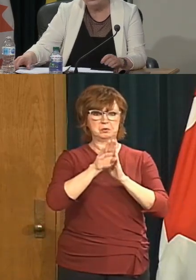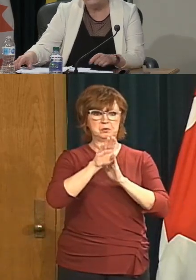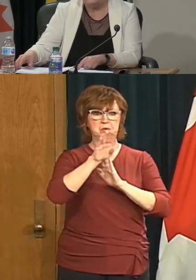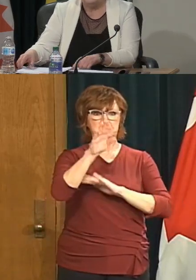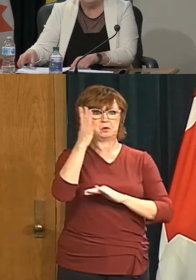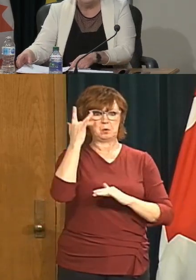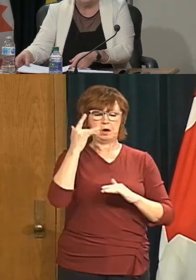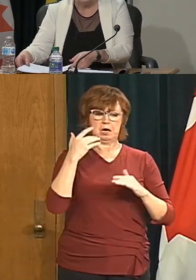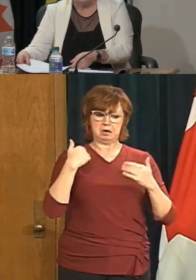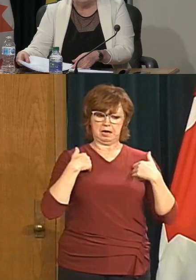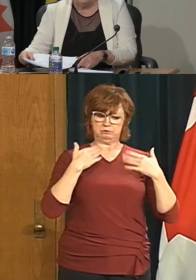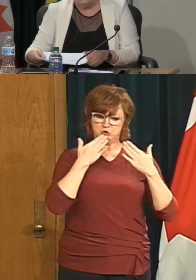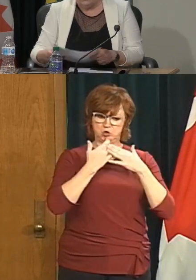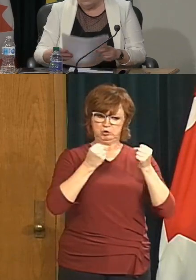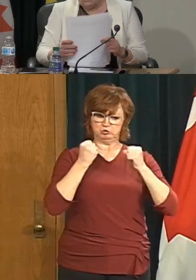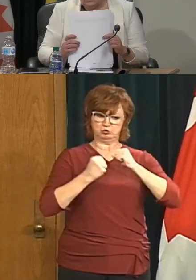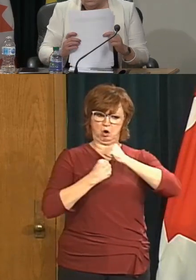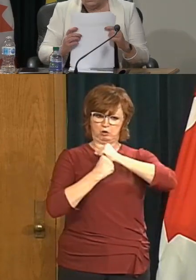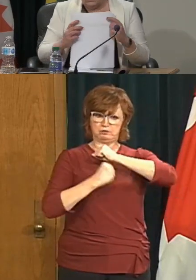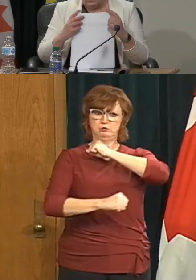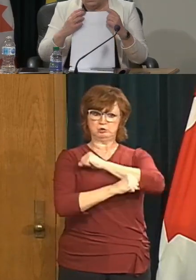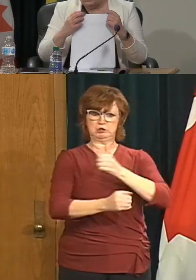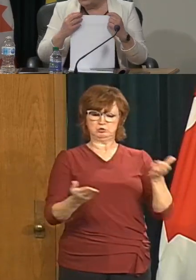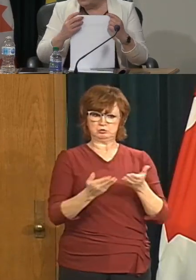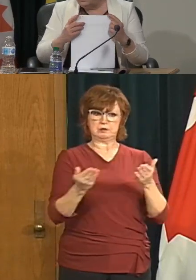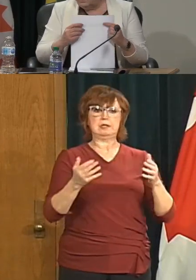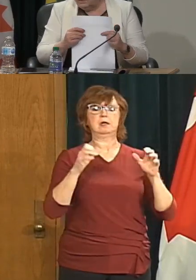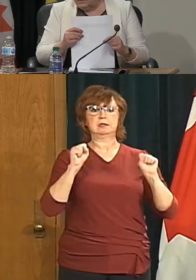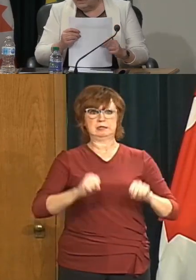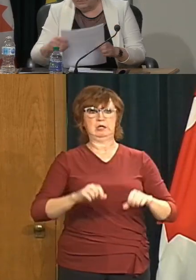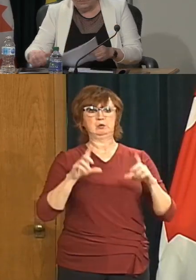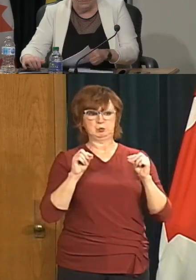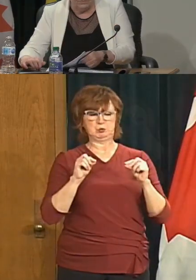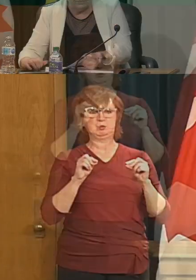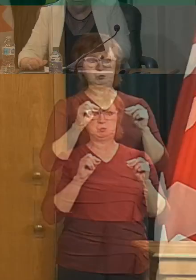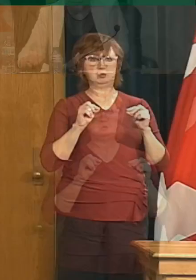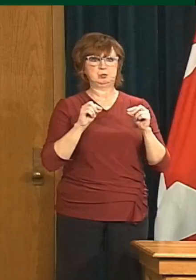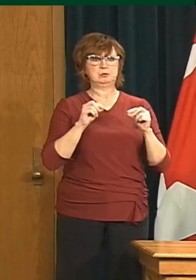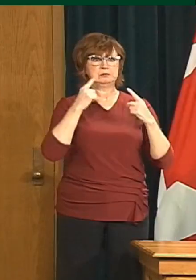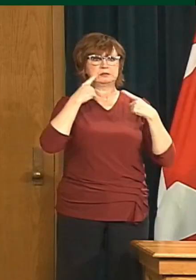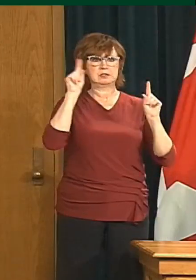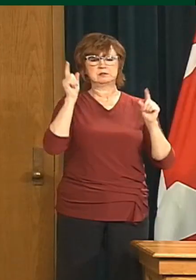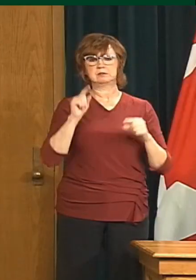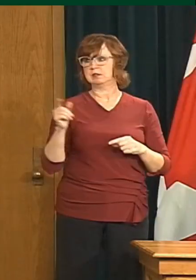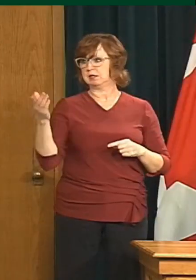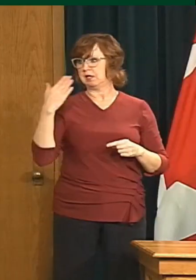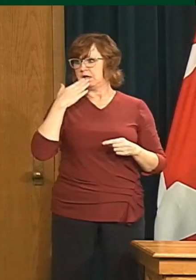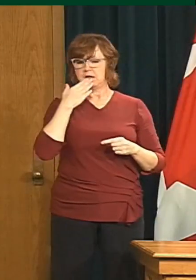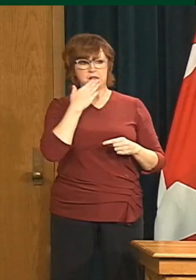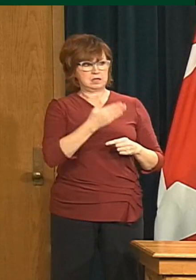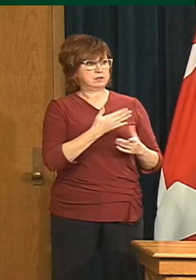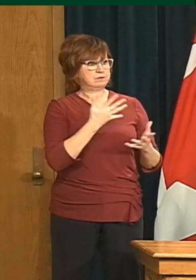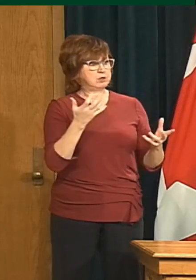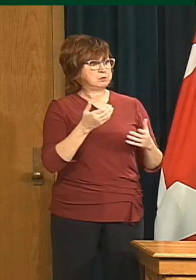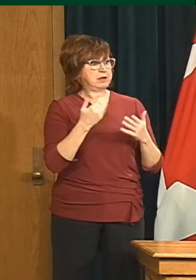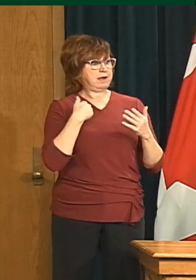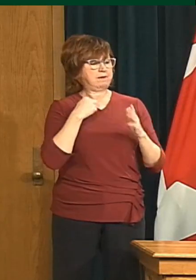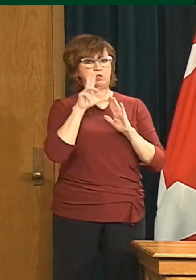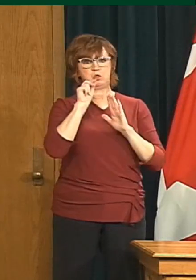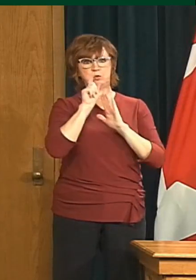very much. Thanks very much. We now have about half an hour for questions. We'll take the first question from the room.